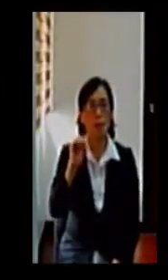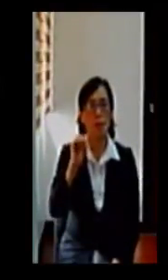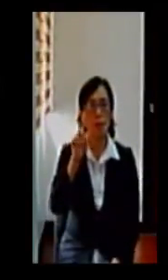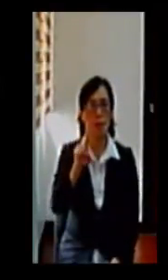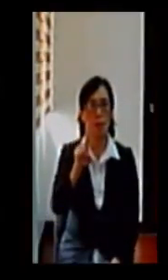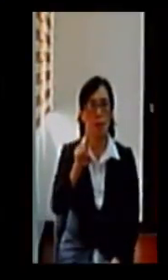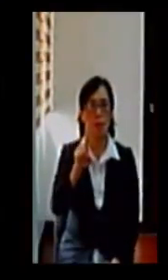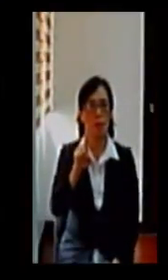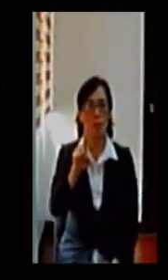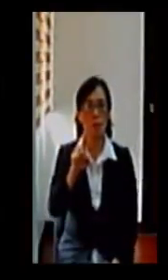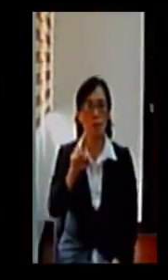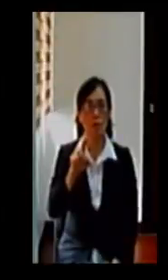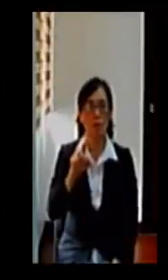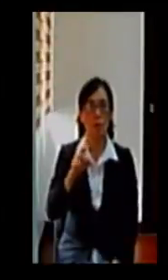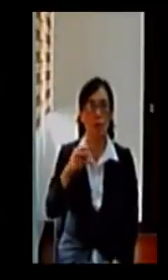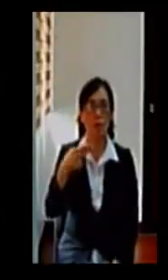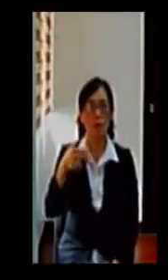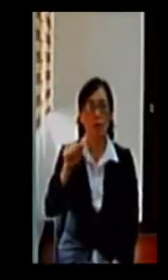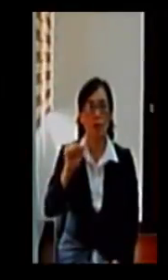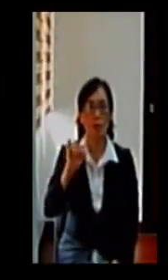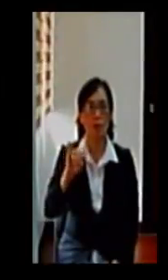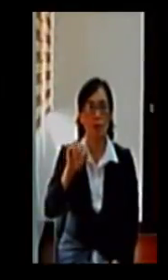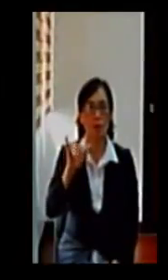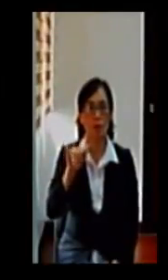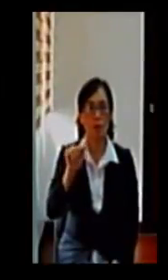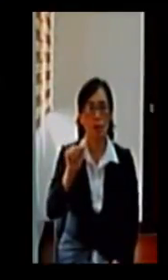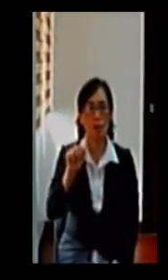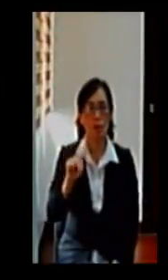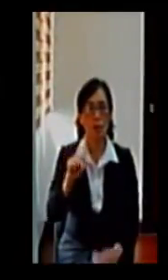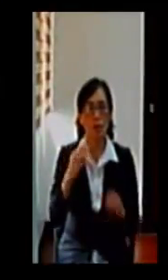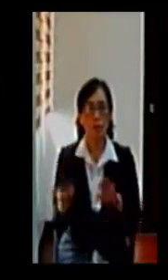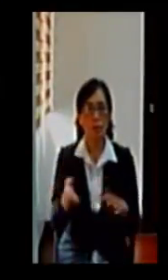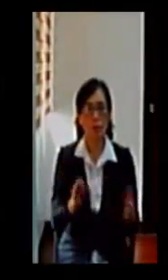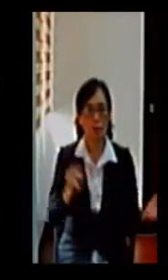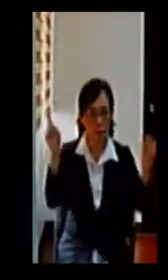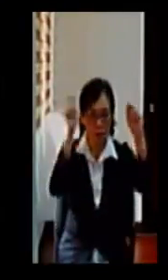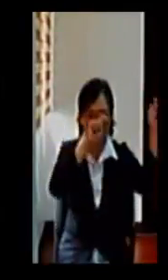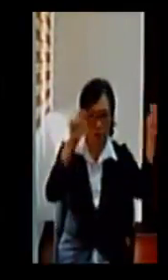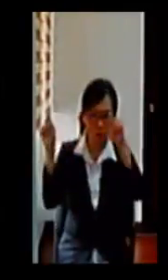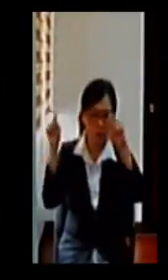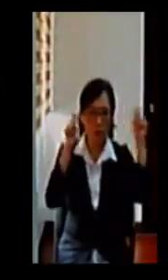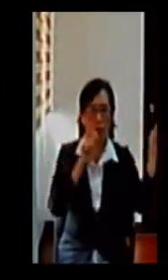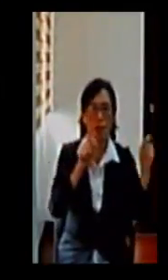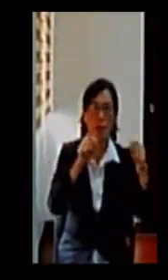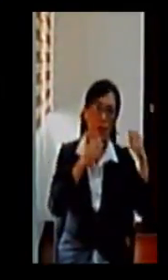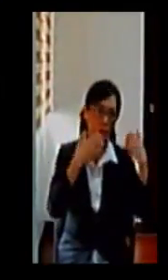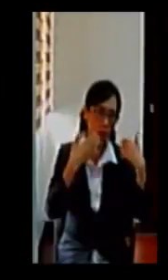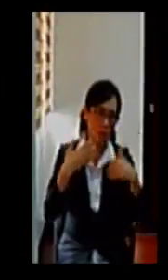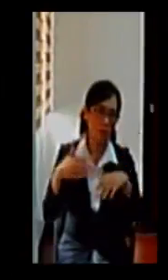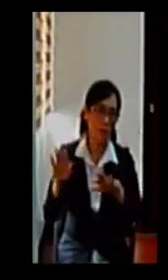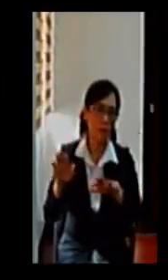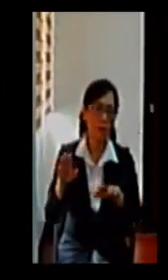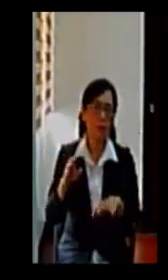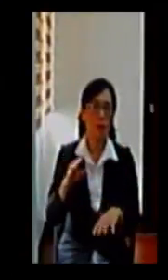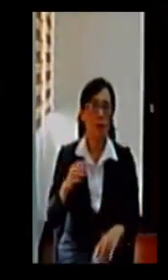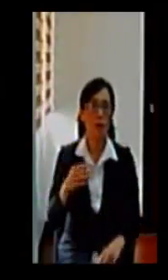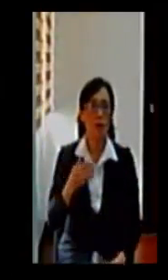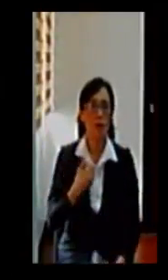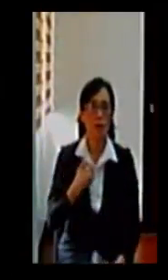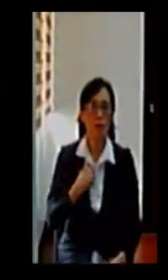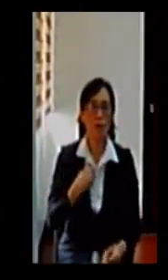One Haiyan type of typhoon, where they're goners. So to me, that is